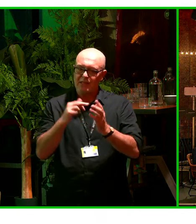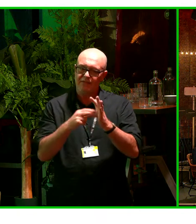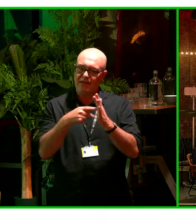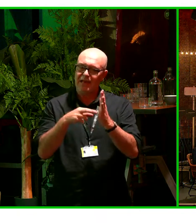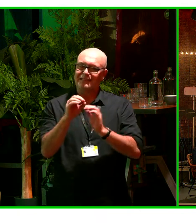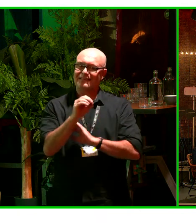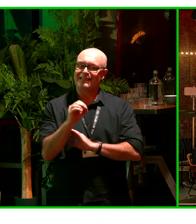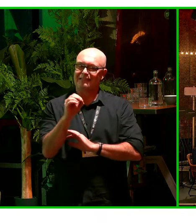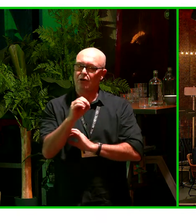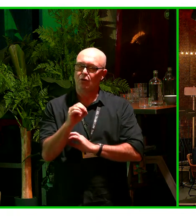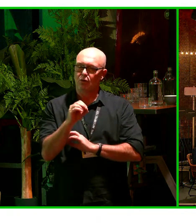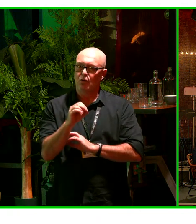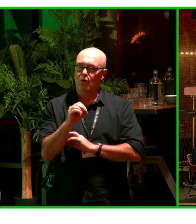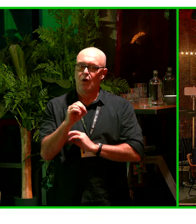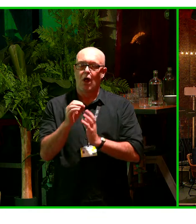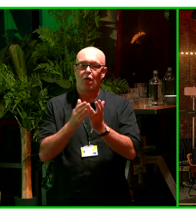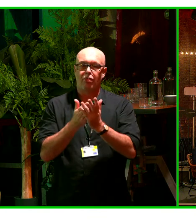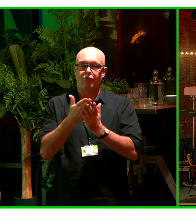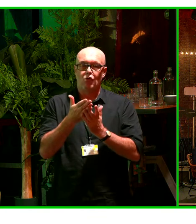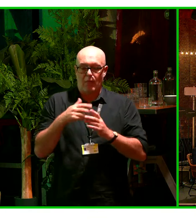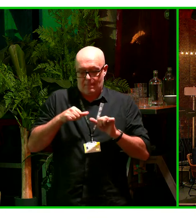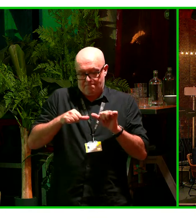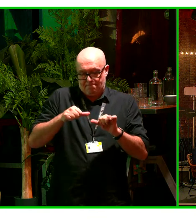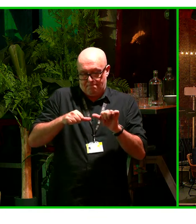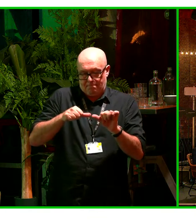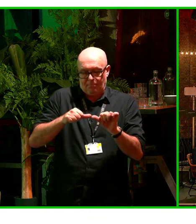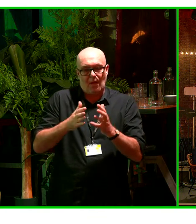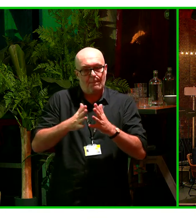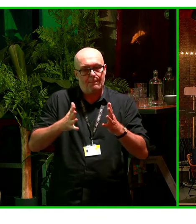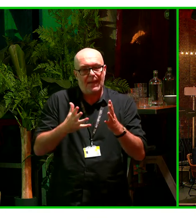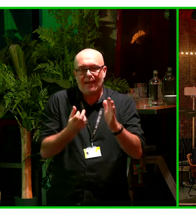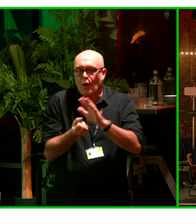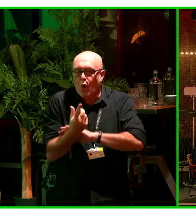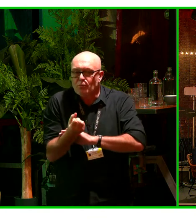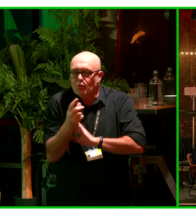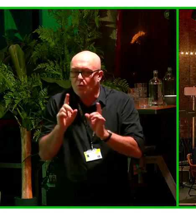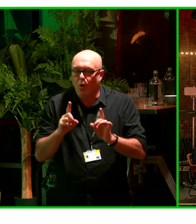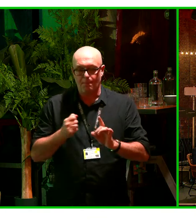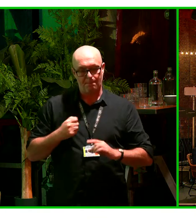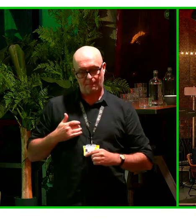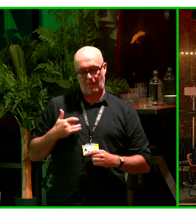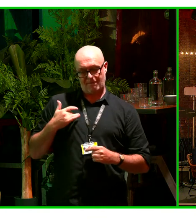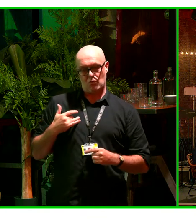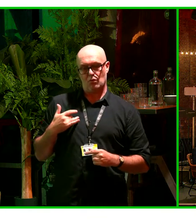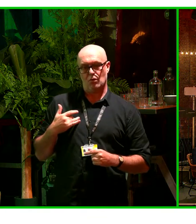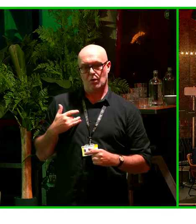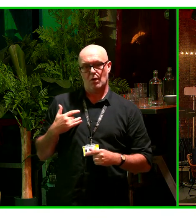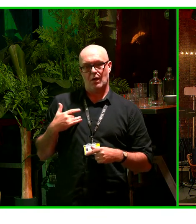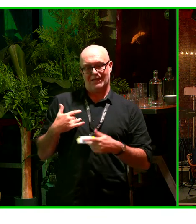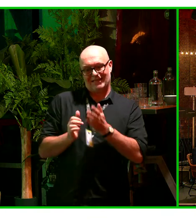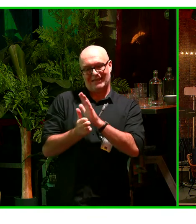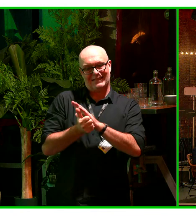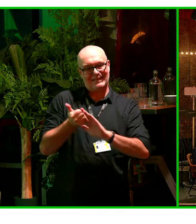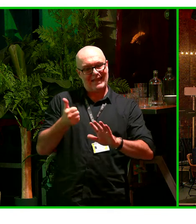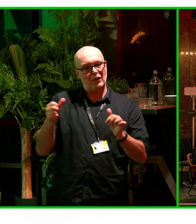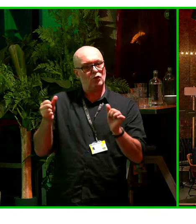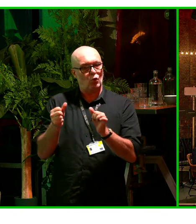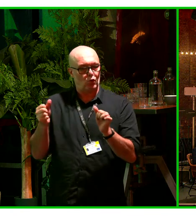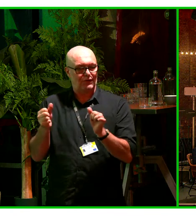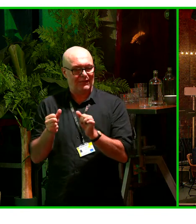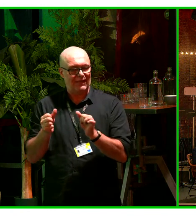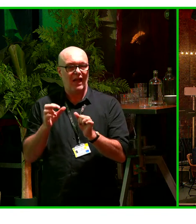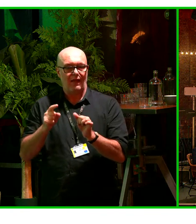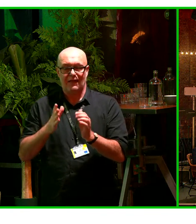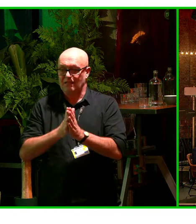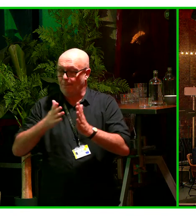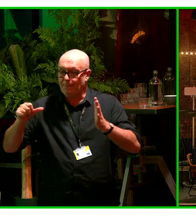while you're all having a little think about it, from my perspective, both the biggest opportunity and the biggest hurdle is probably skill shortages. There's